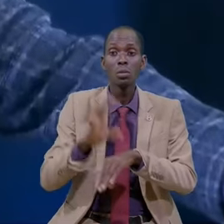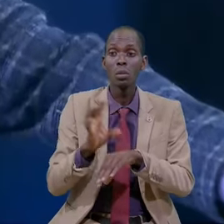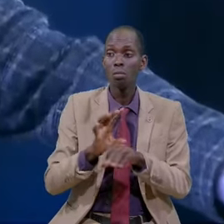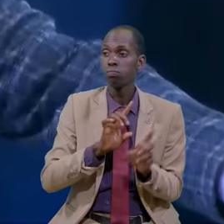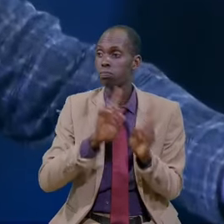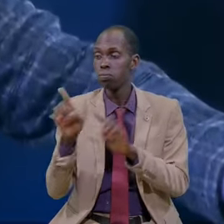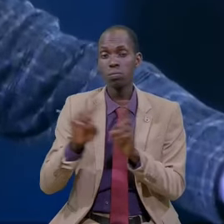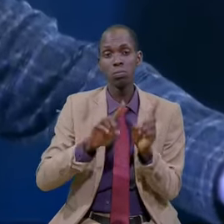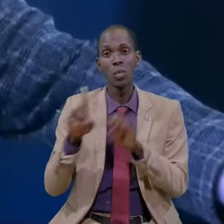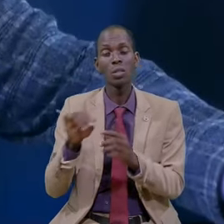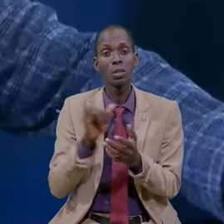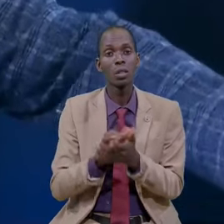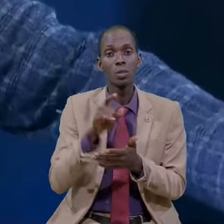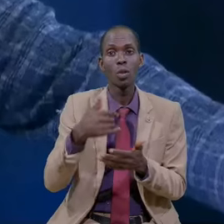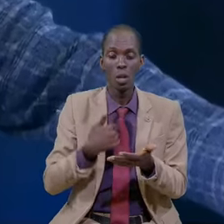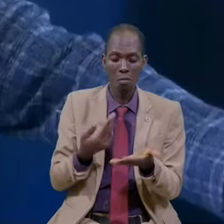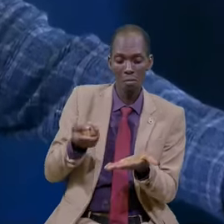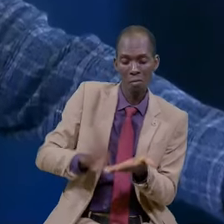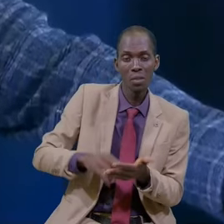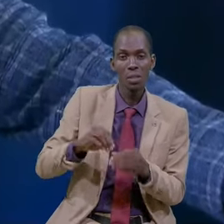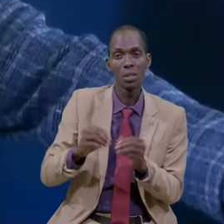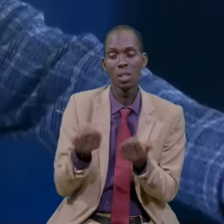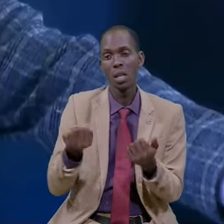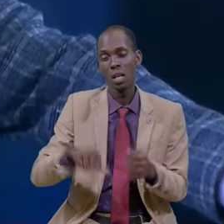fill in any